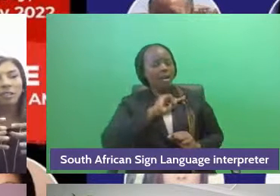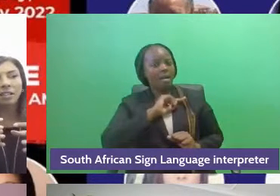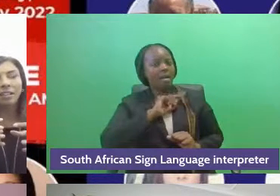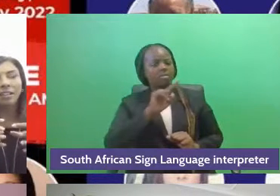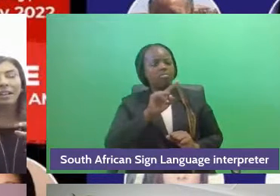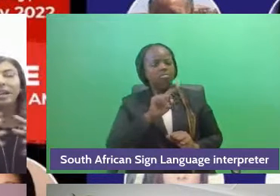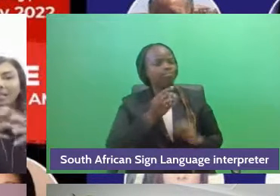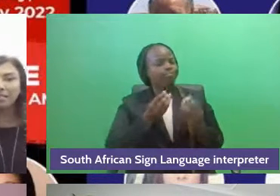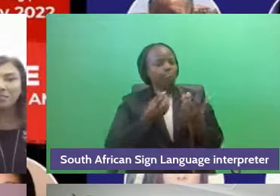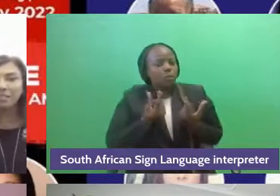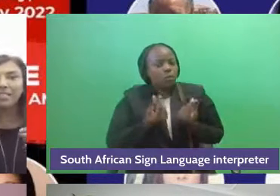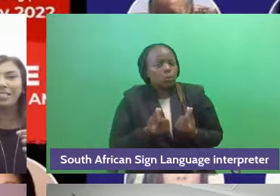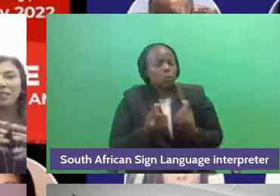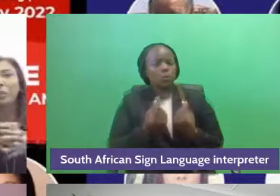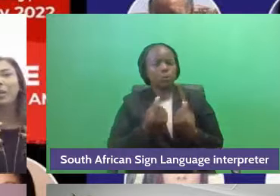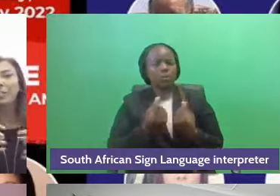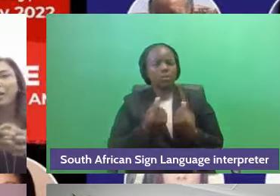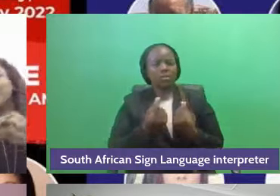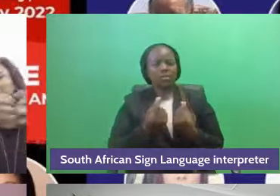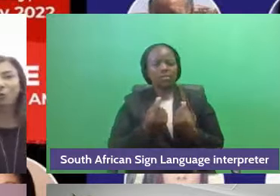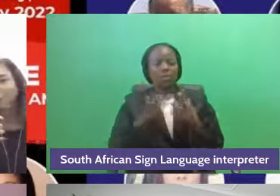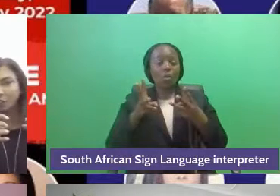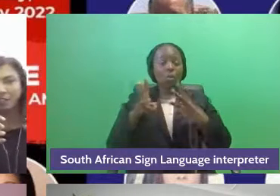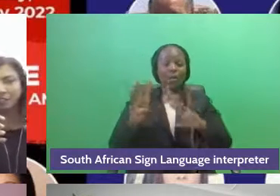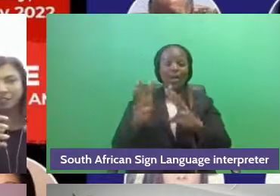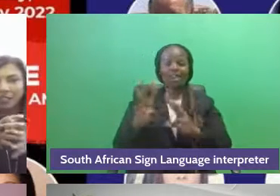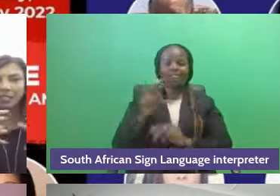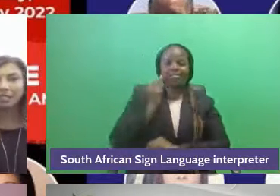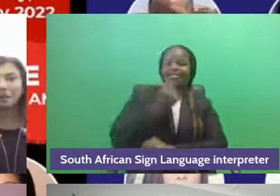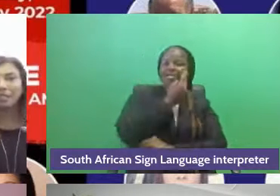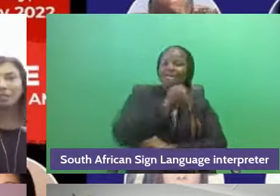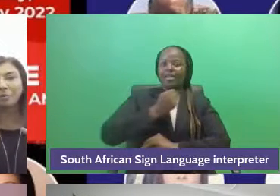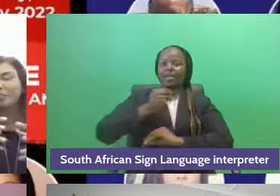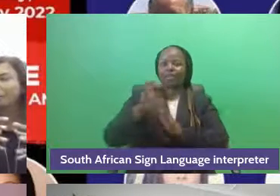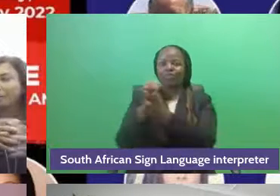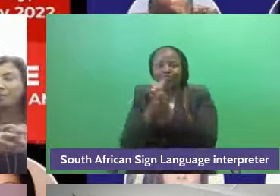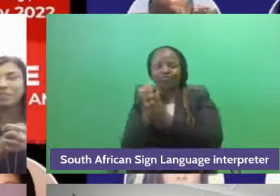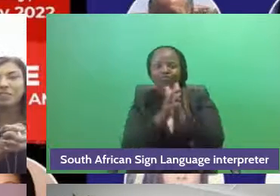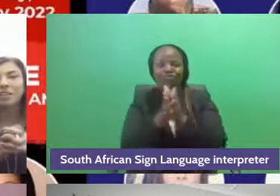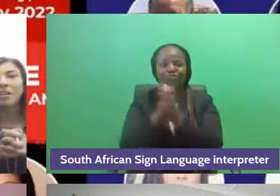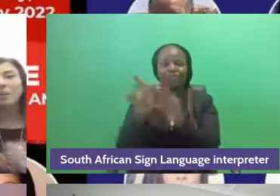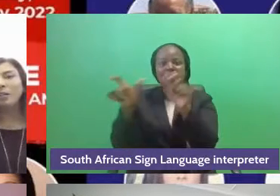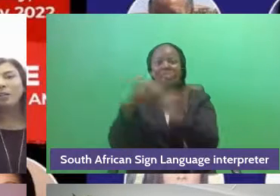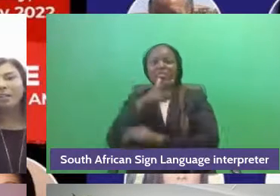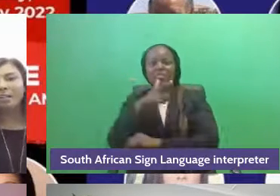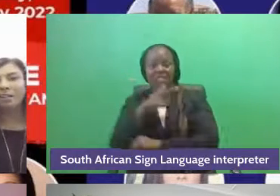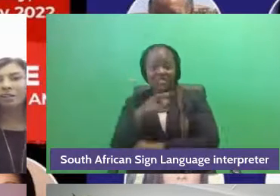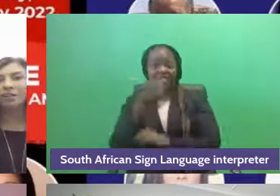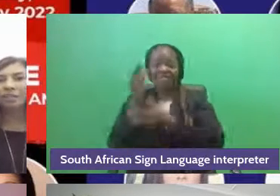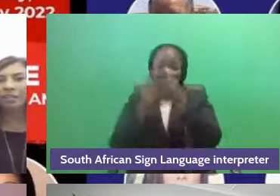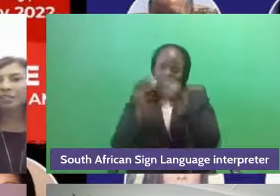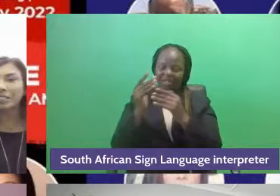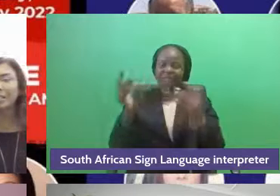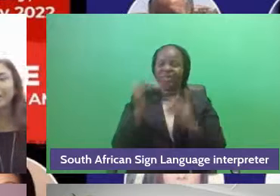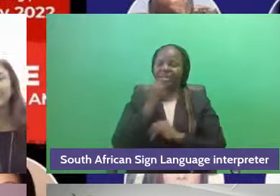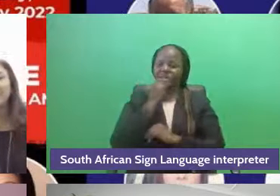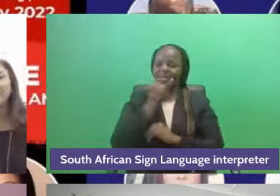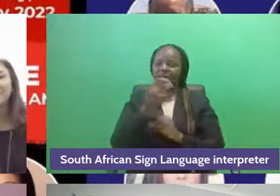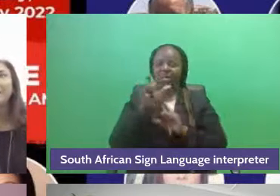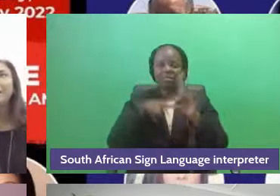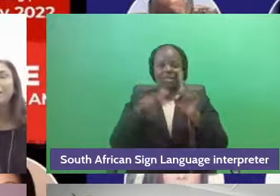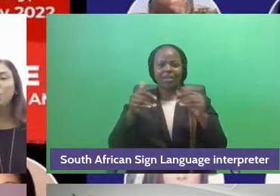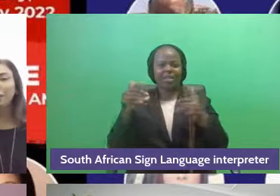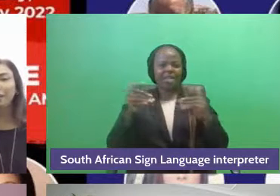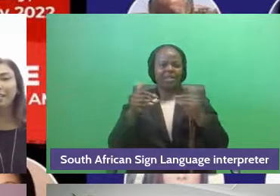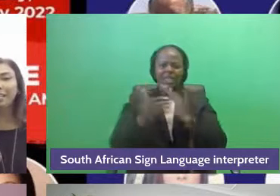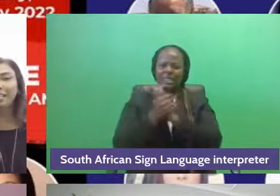most unintimidating way to actually want to learn, and he inspires so many people. So we really have one of the best facilitators.